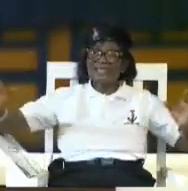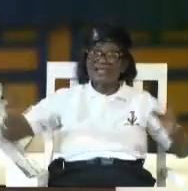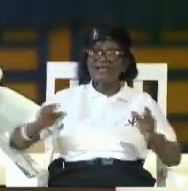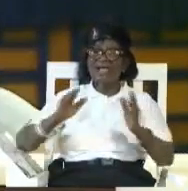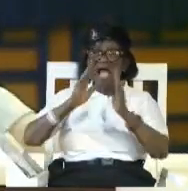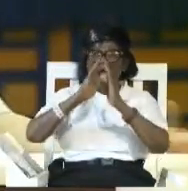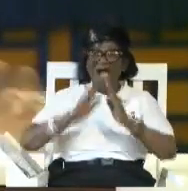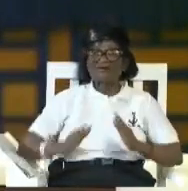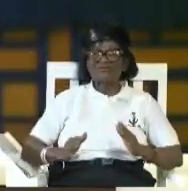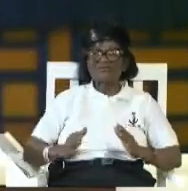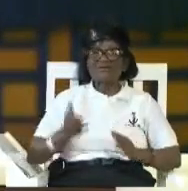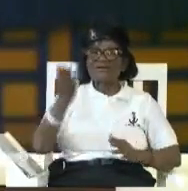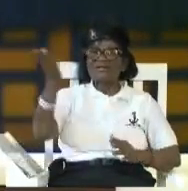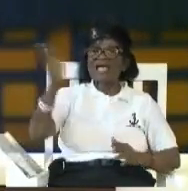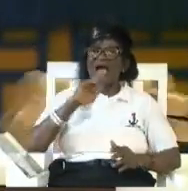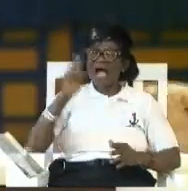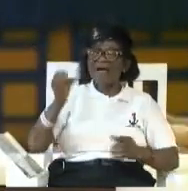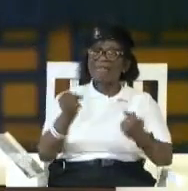there are many vessels,